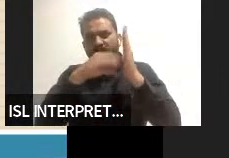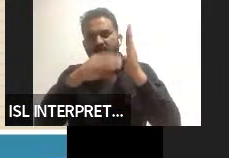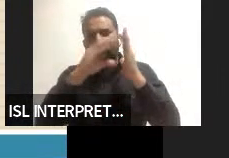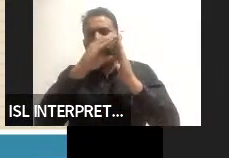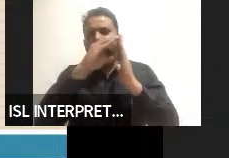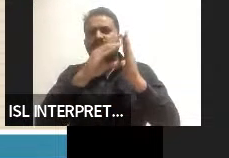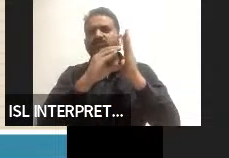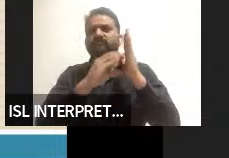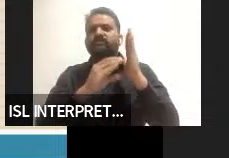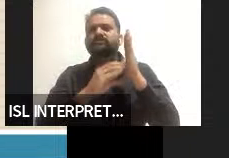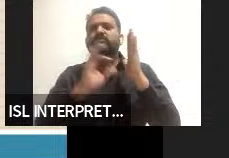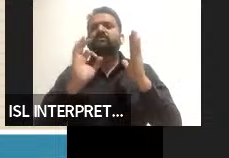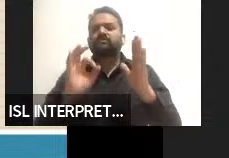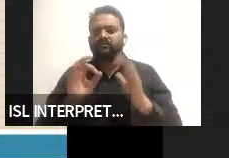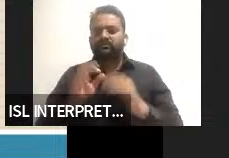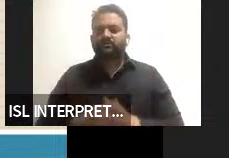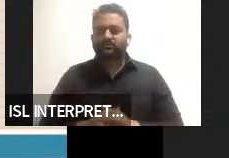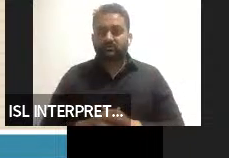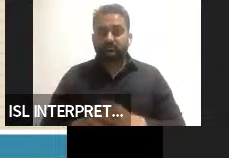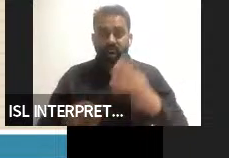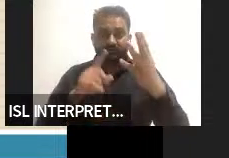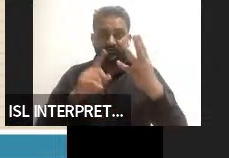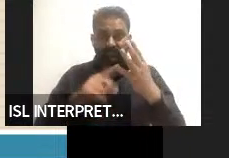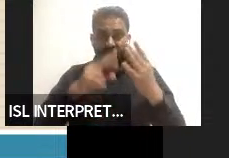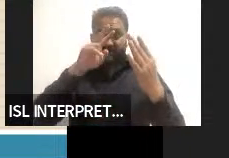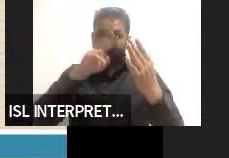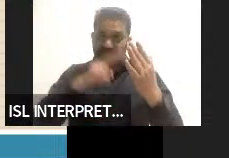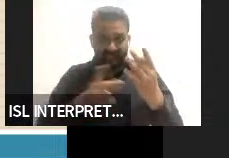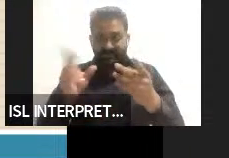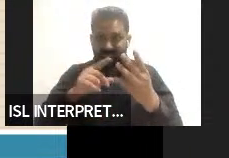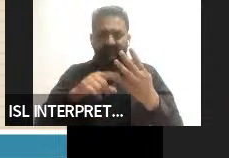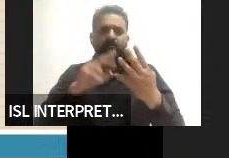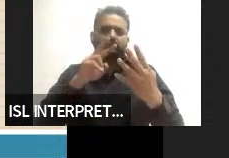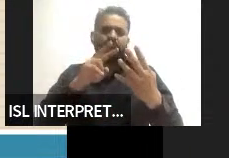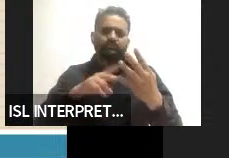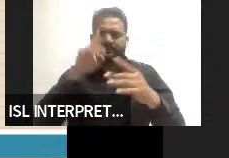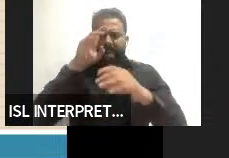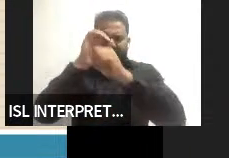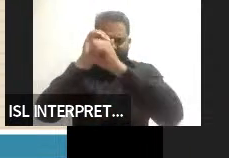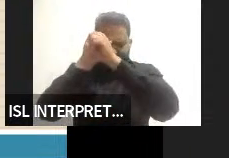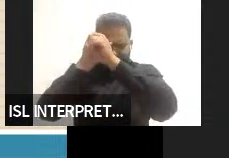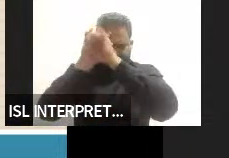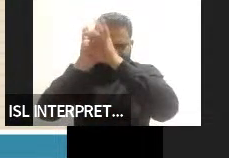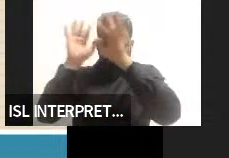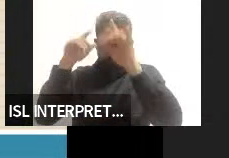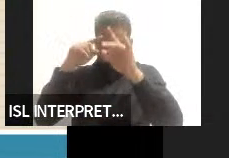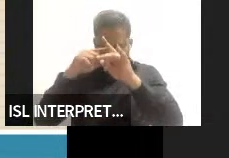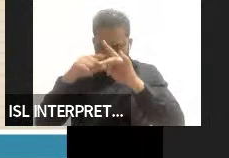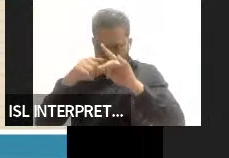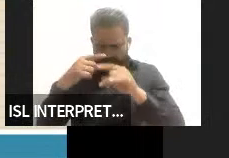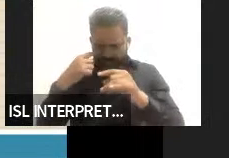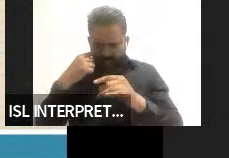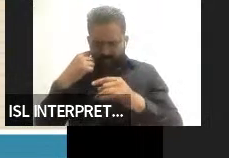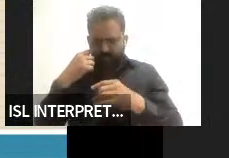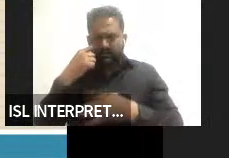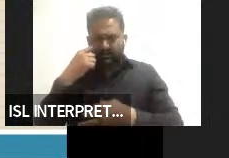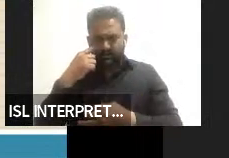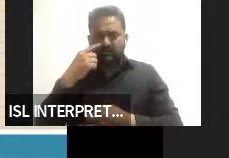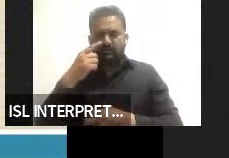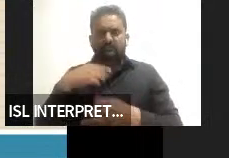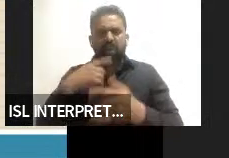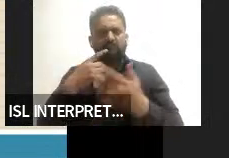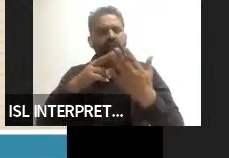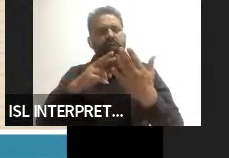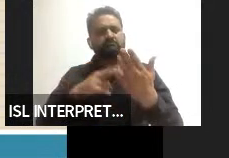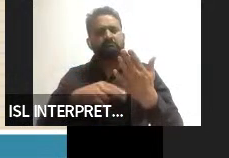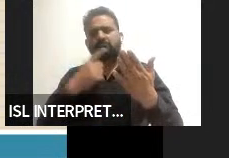things you should do. And the fourth reading is more about clarity, readability, is to see that whatever you are saying, is